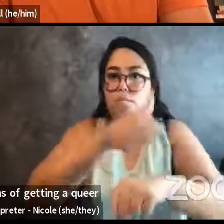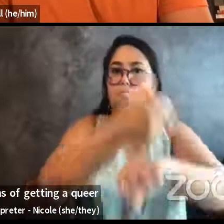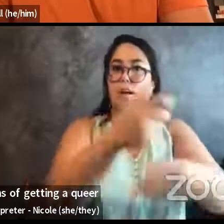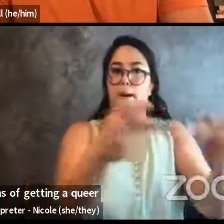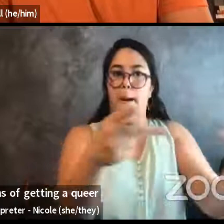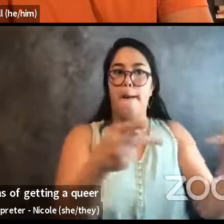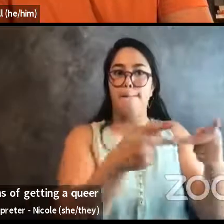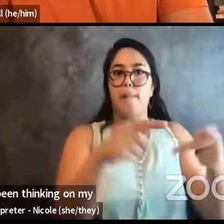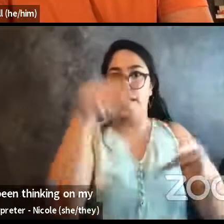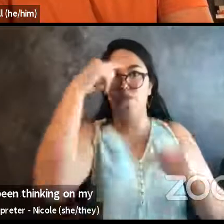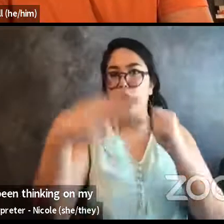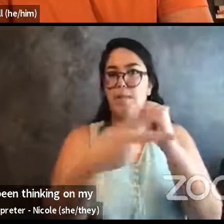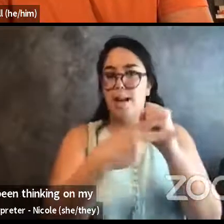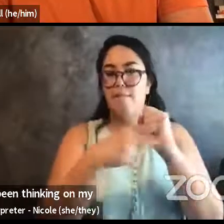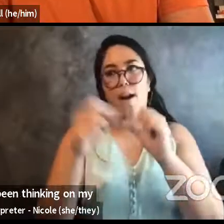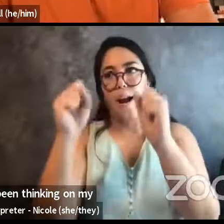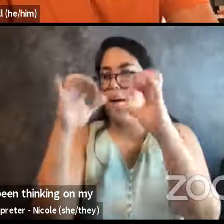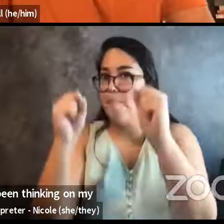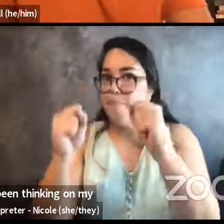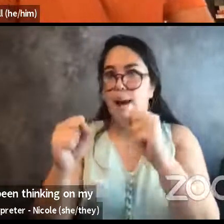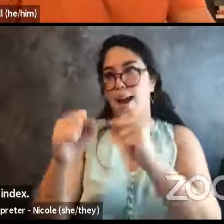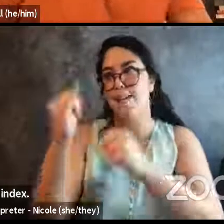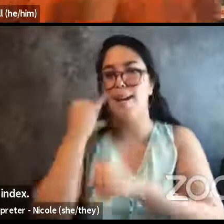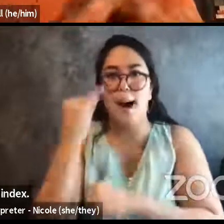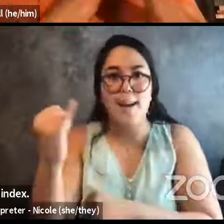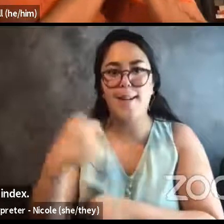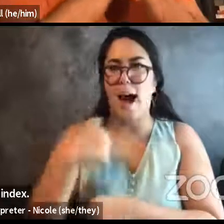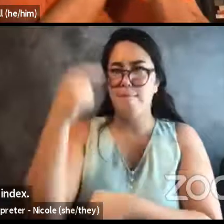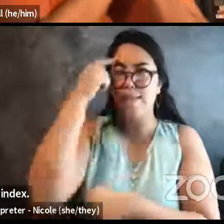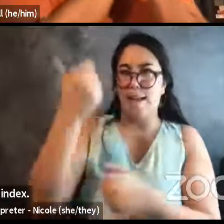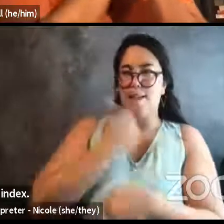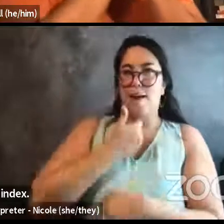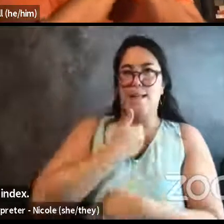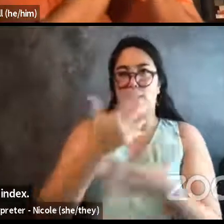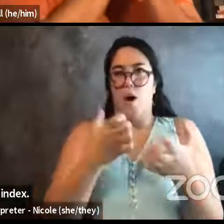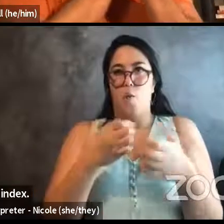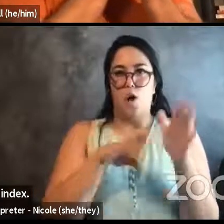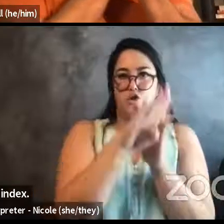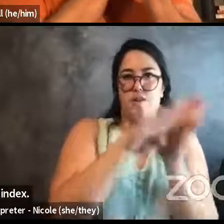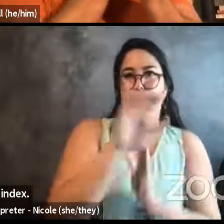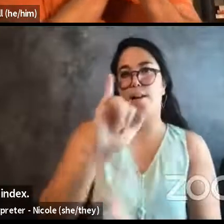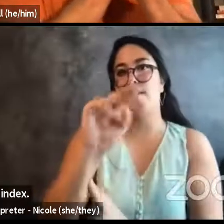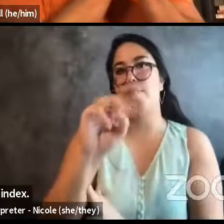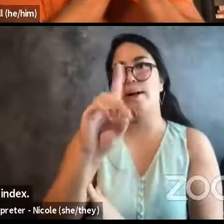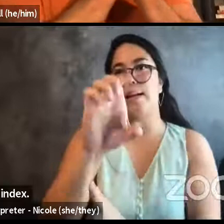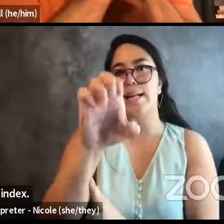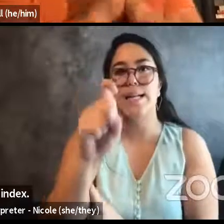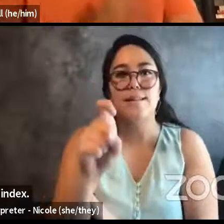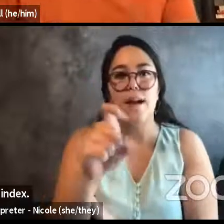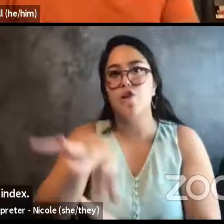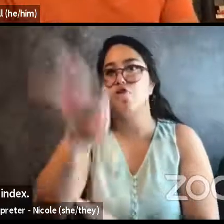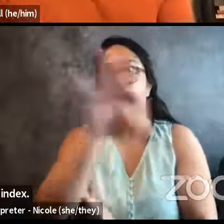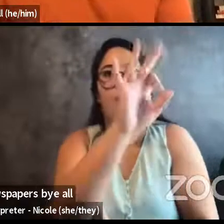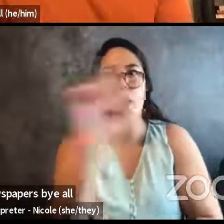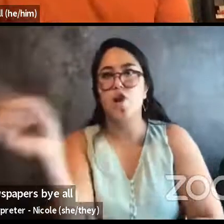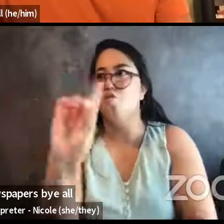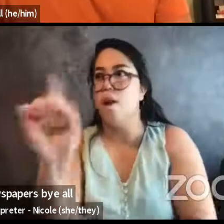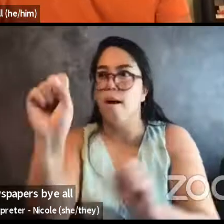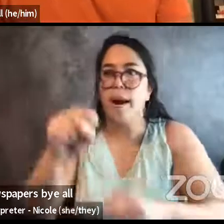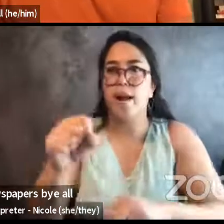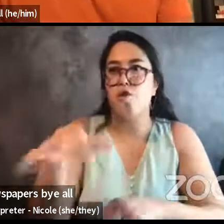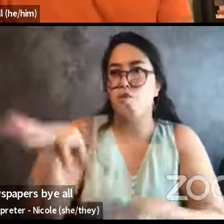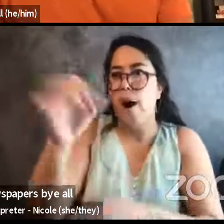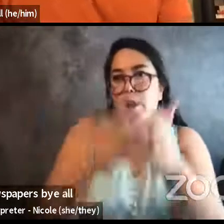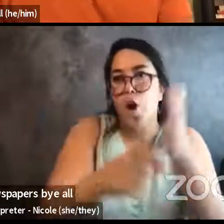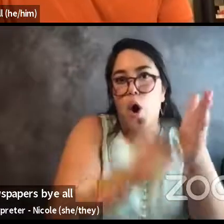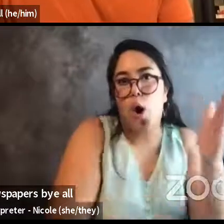own about building an index, right. To some of this earlier stuff, like where these things are appearing in grassroots newspapers, but also, uh,